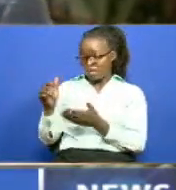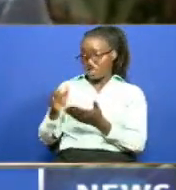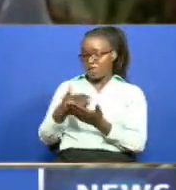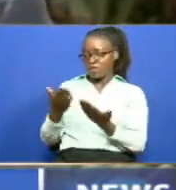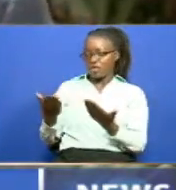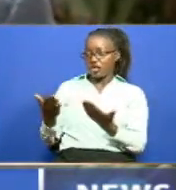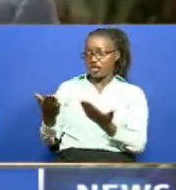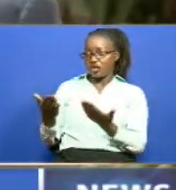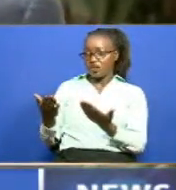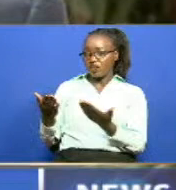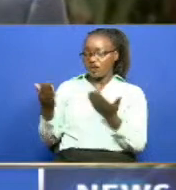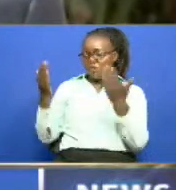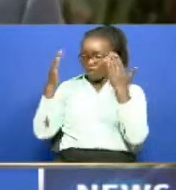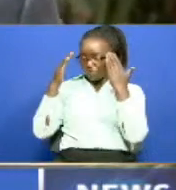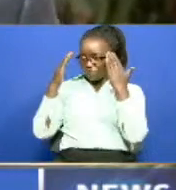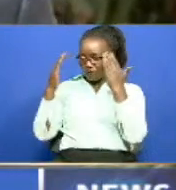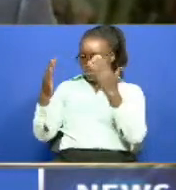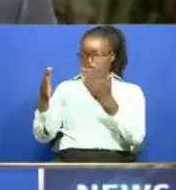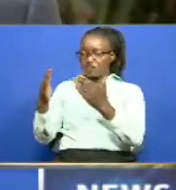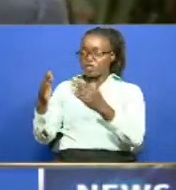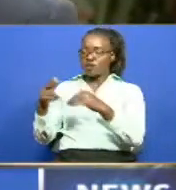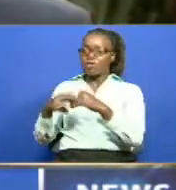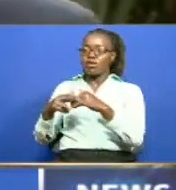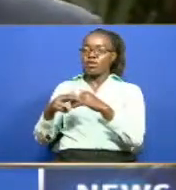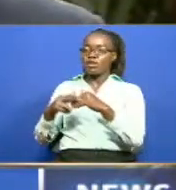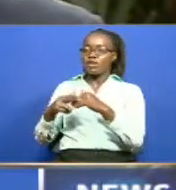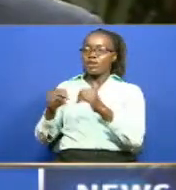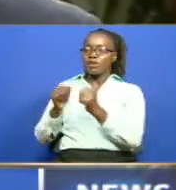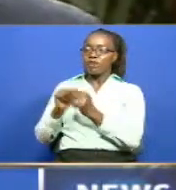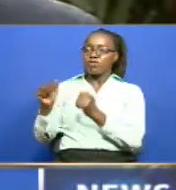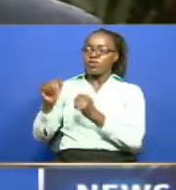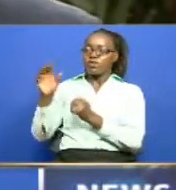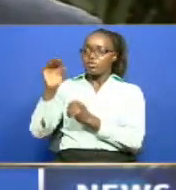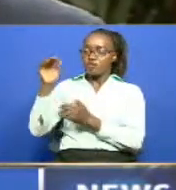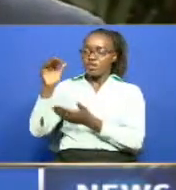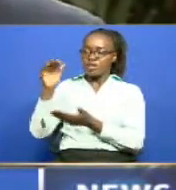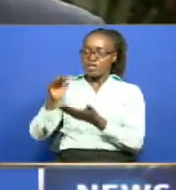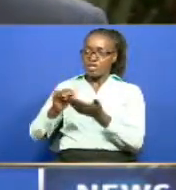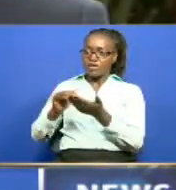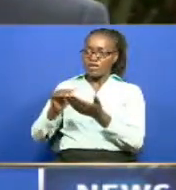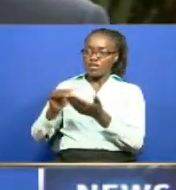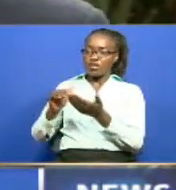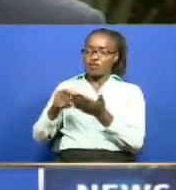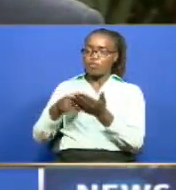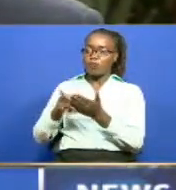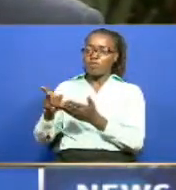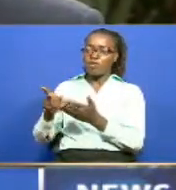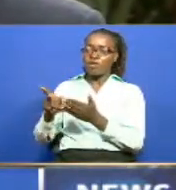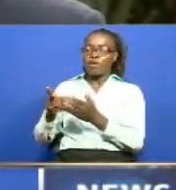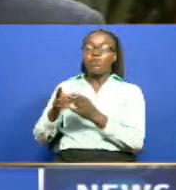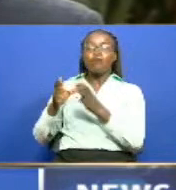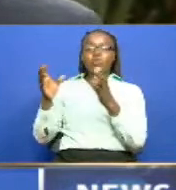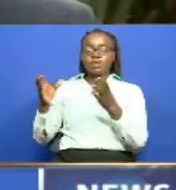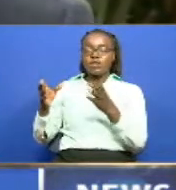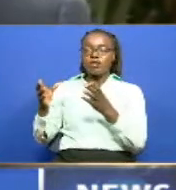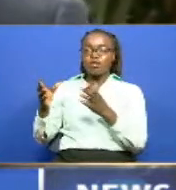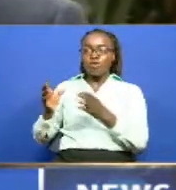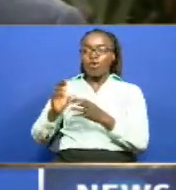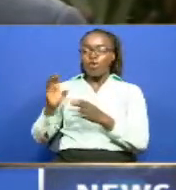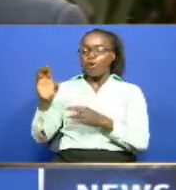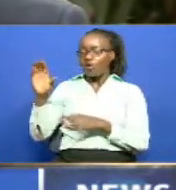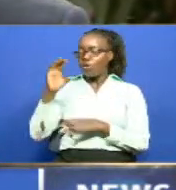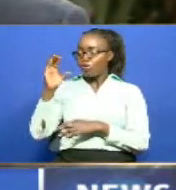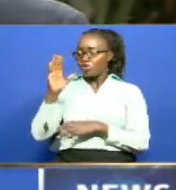be focused on. Because even a 15% reduction in the cost of power would be great for consumers and